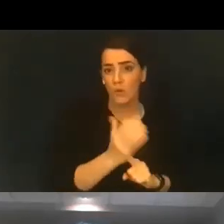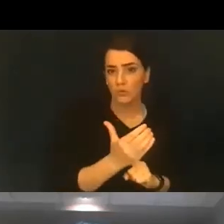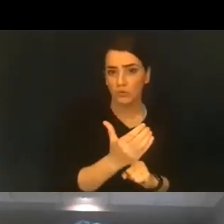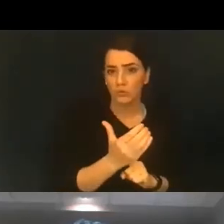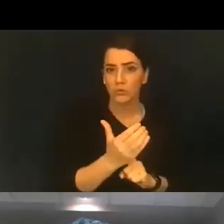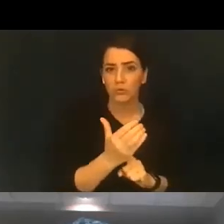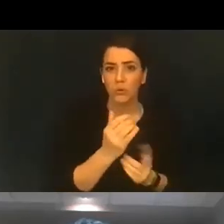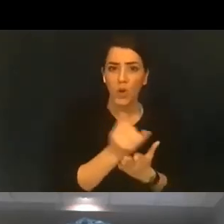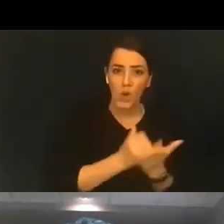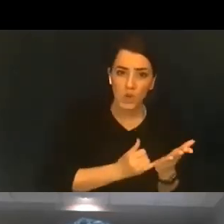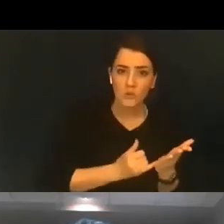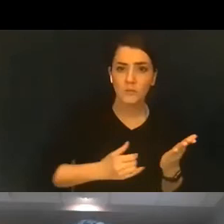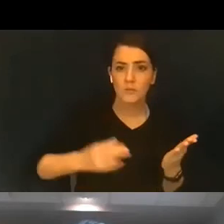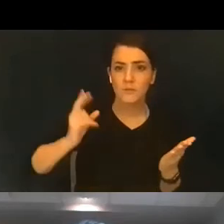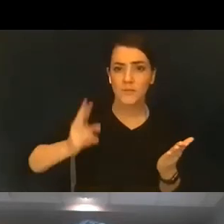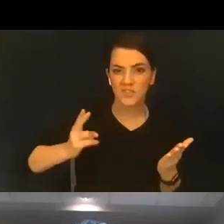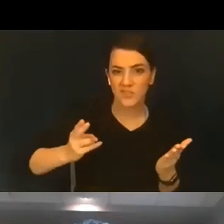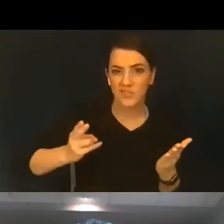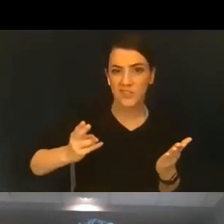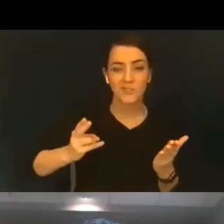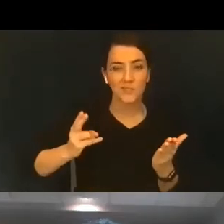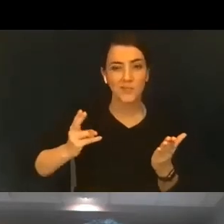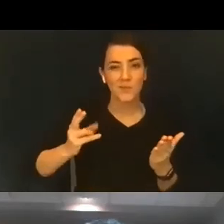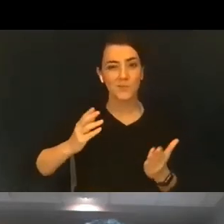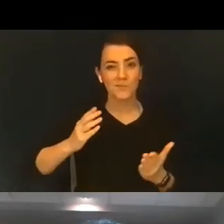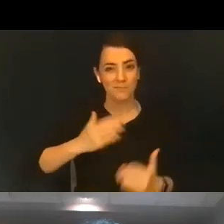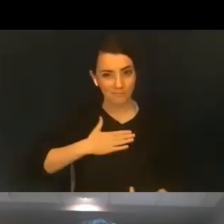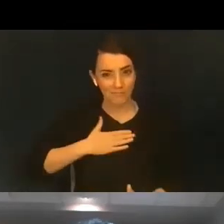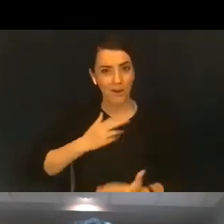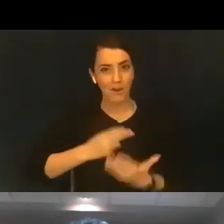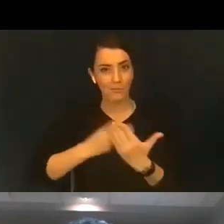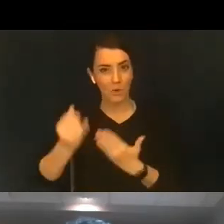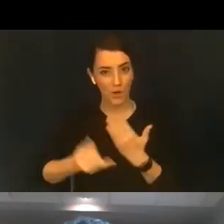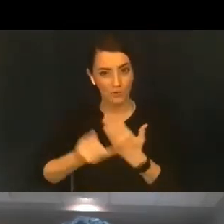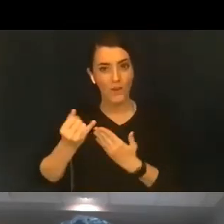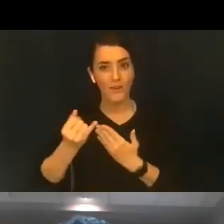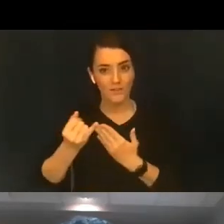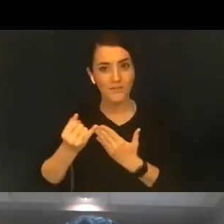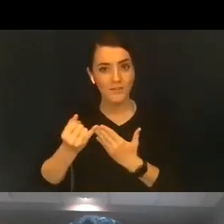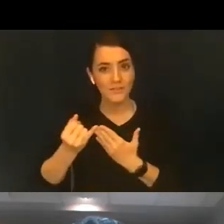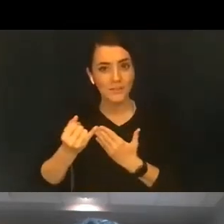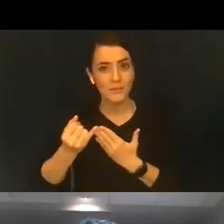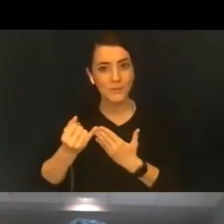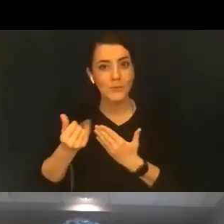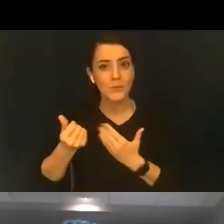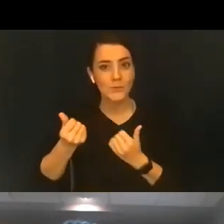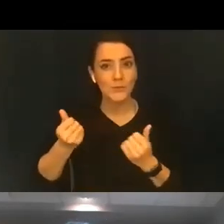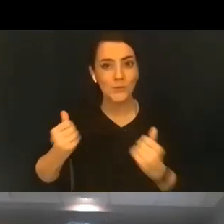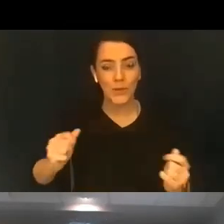The purpose of our project had always been to sort of reverse the effects of the genocide.